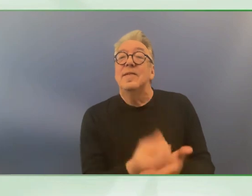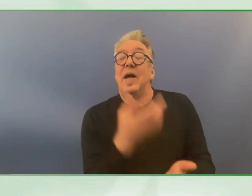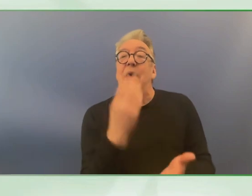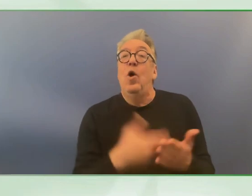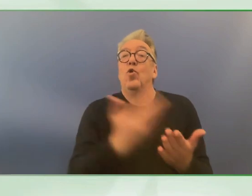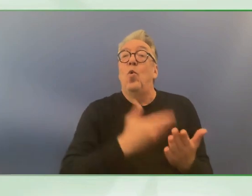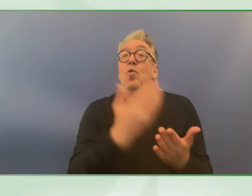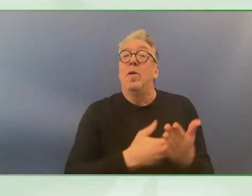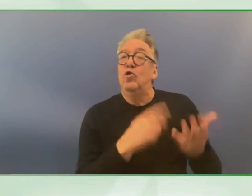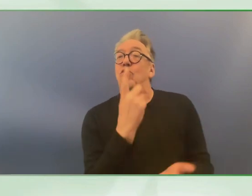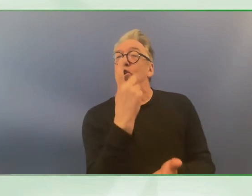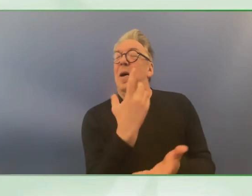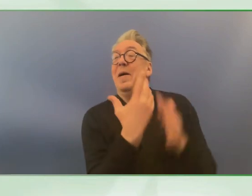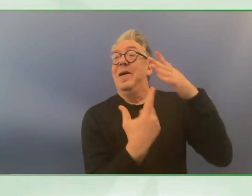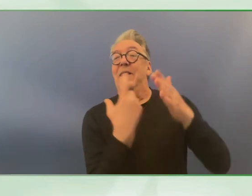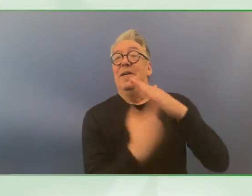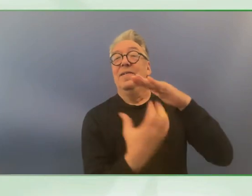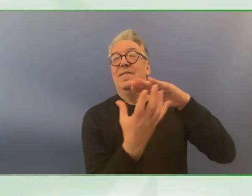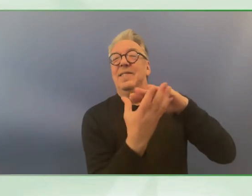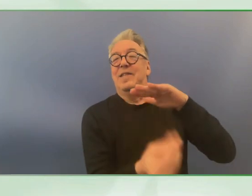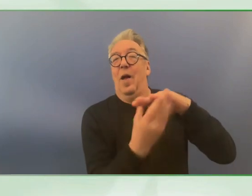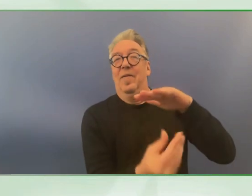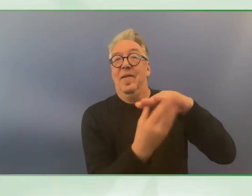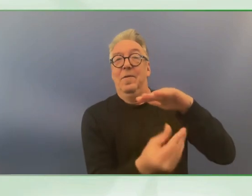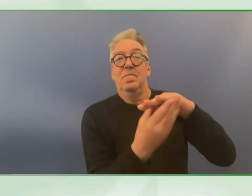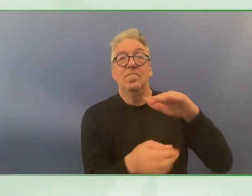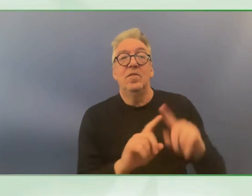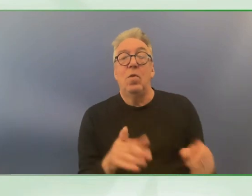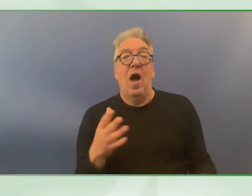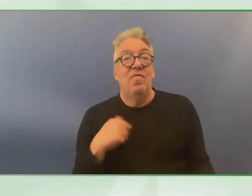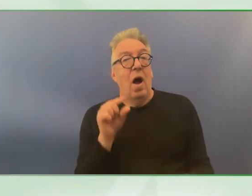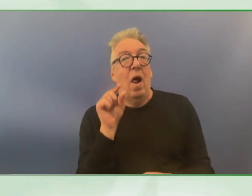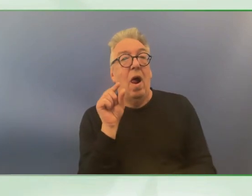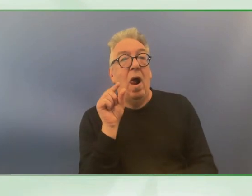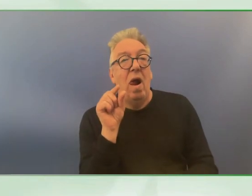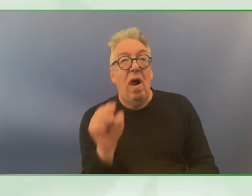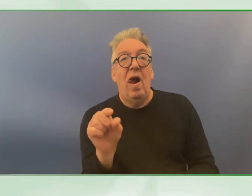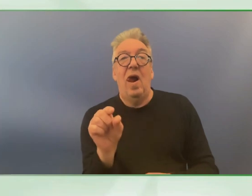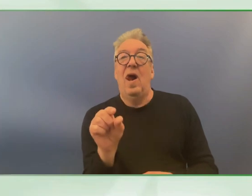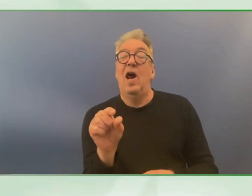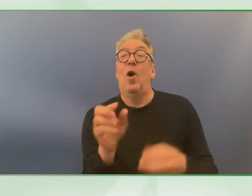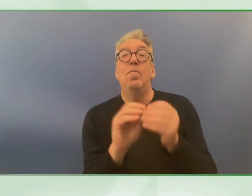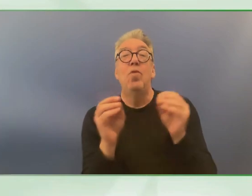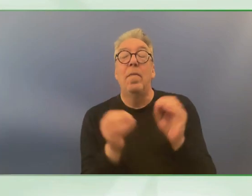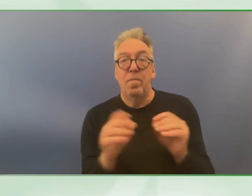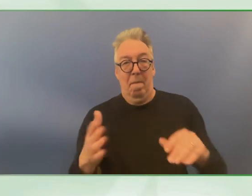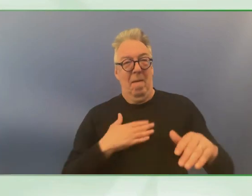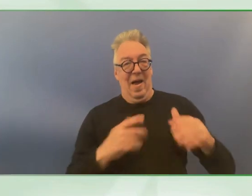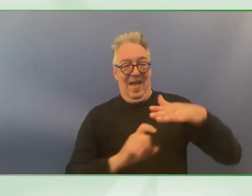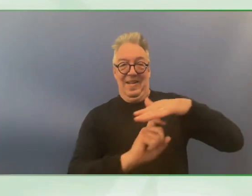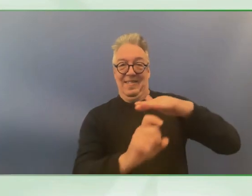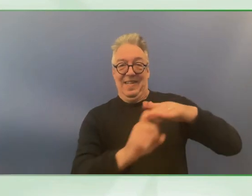a specific problem with the limitations of the scanner, which I use, it could